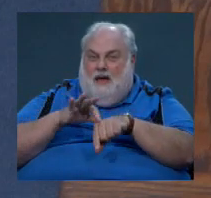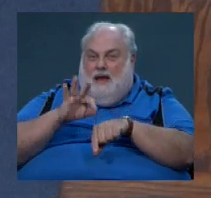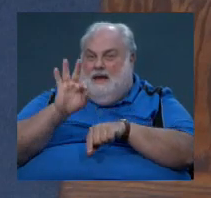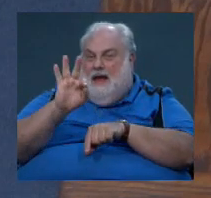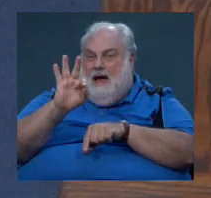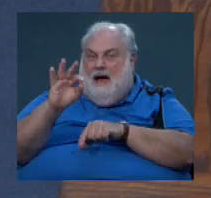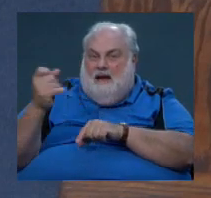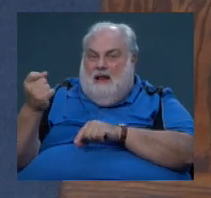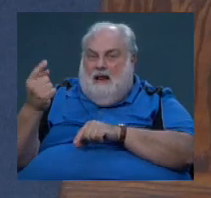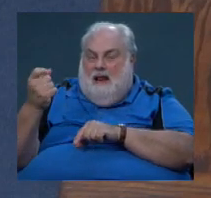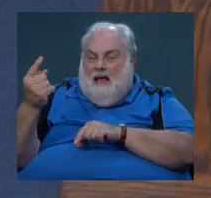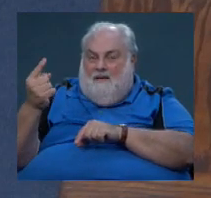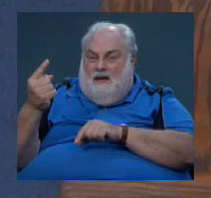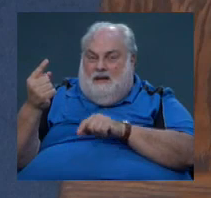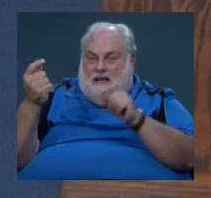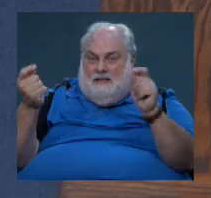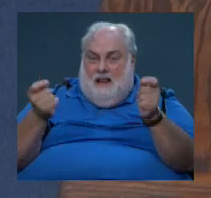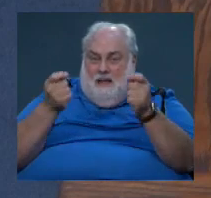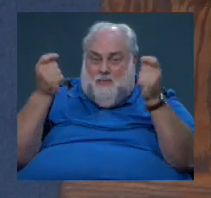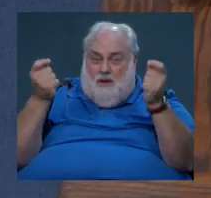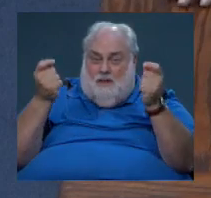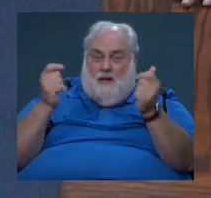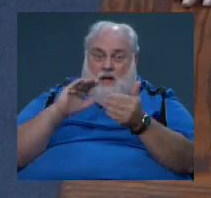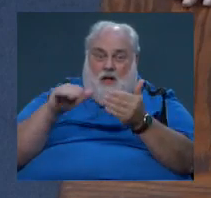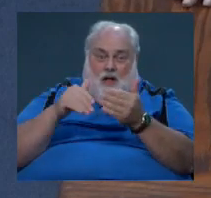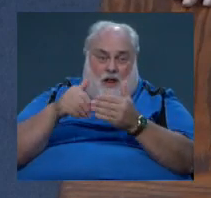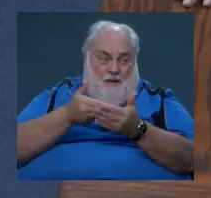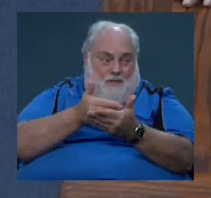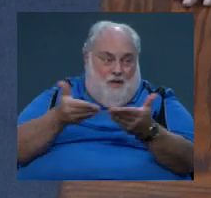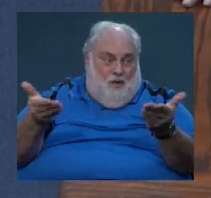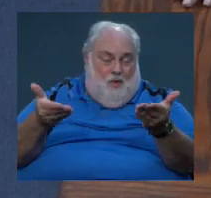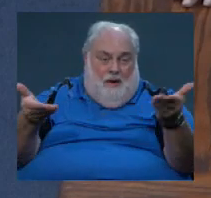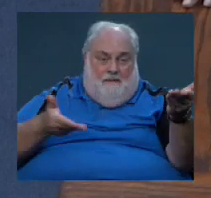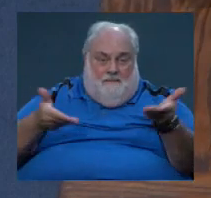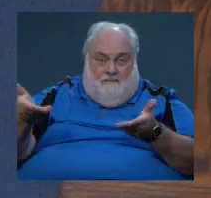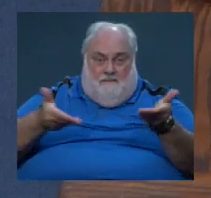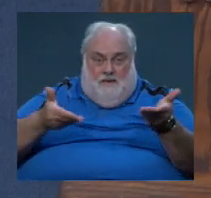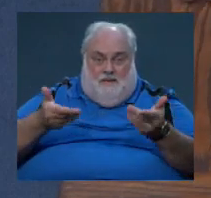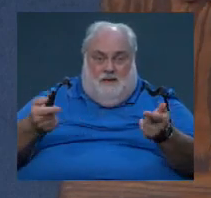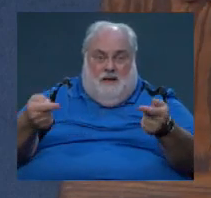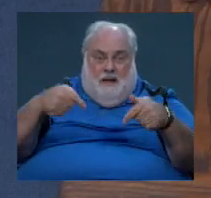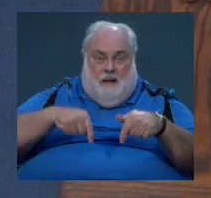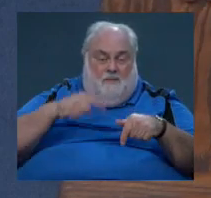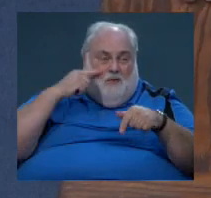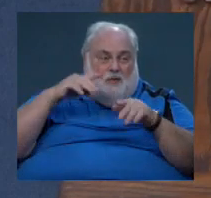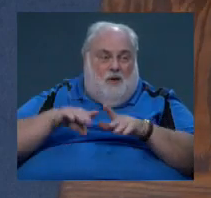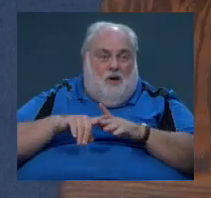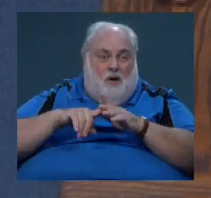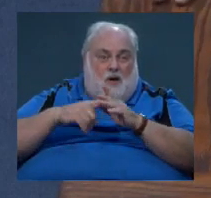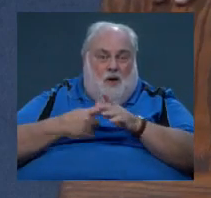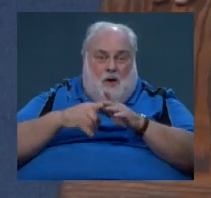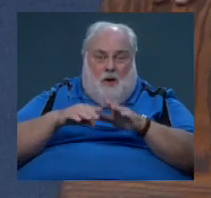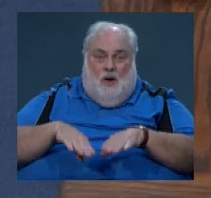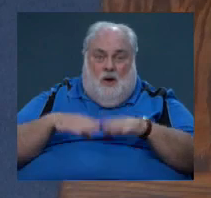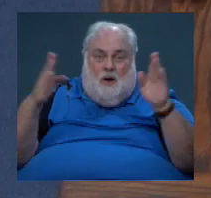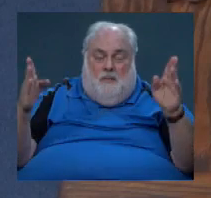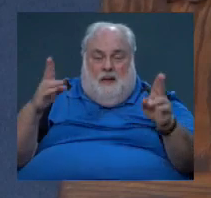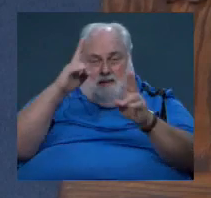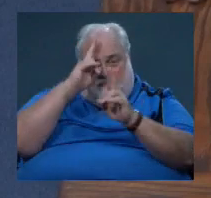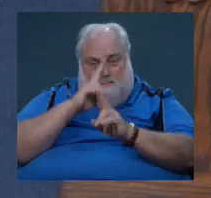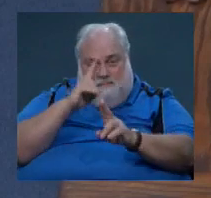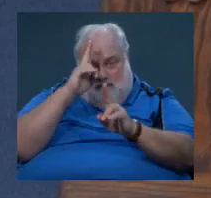9/11 commemoration, of which all of you were invited to come for the open house, the dedication,